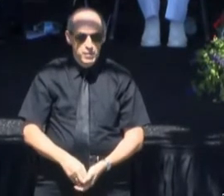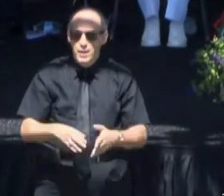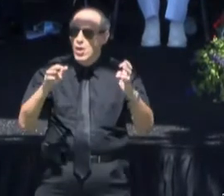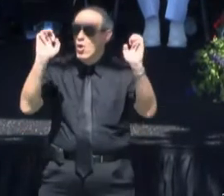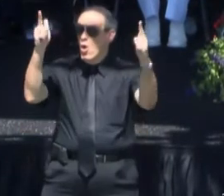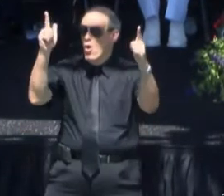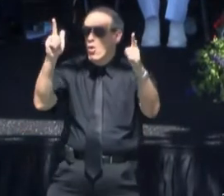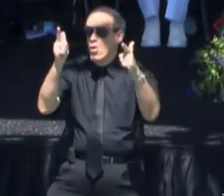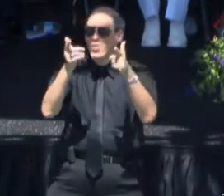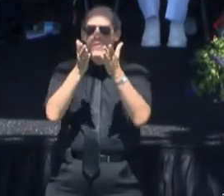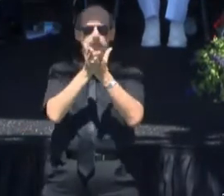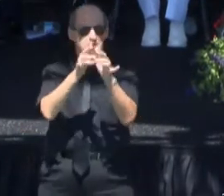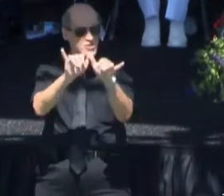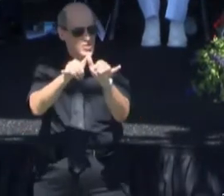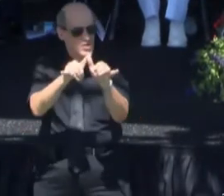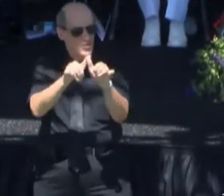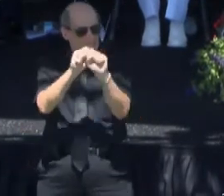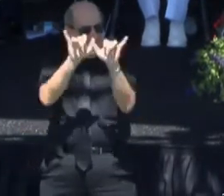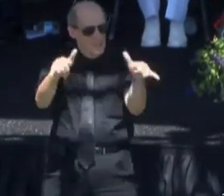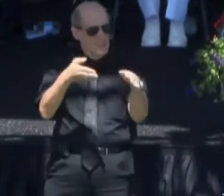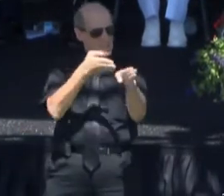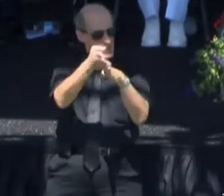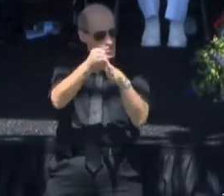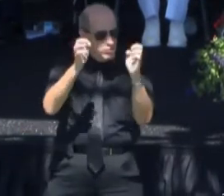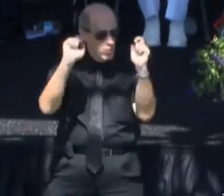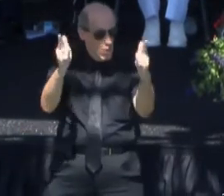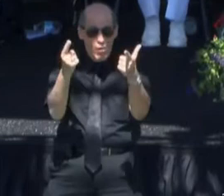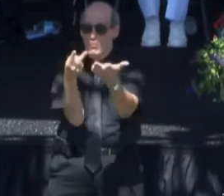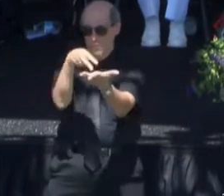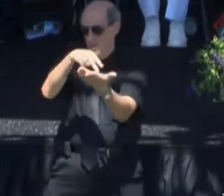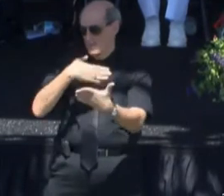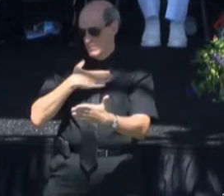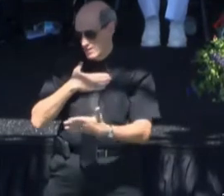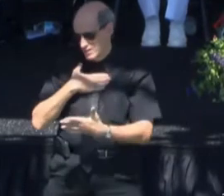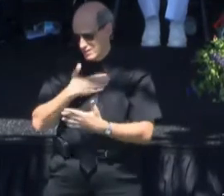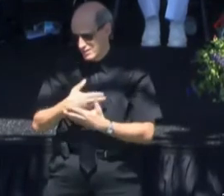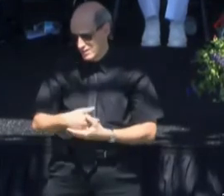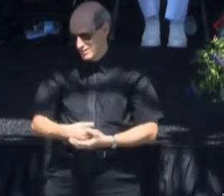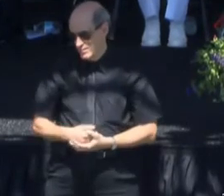Will all marine engineering systems majors please rise?